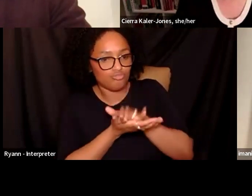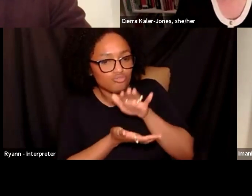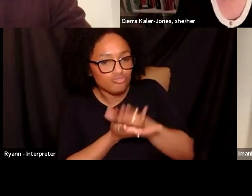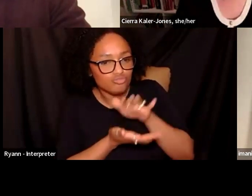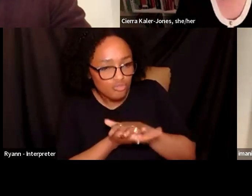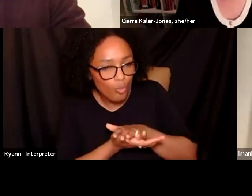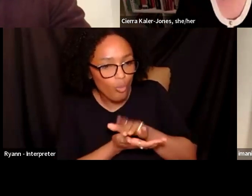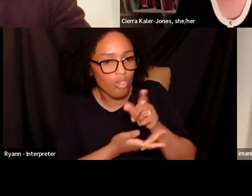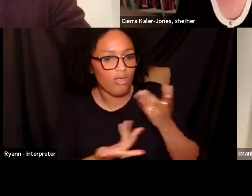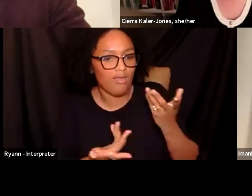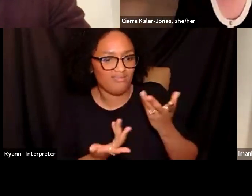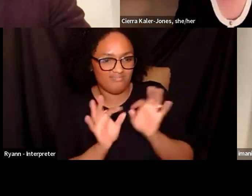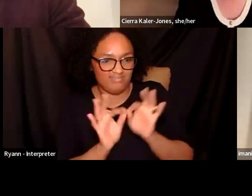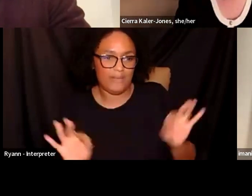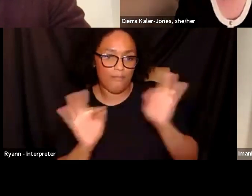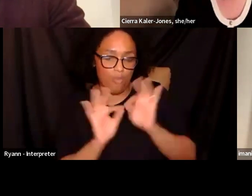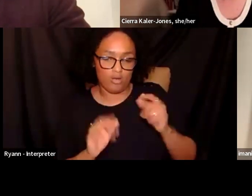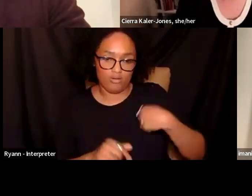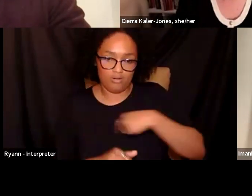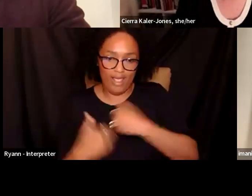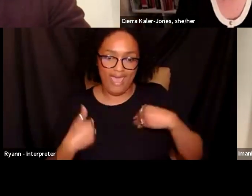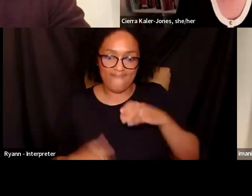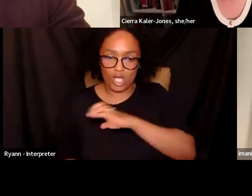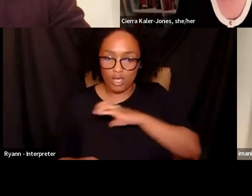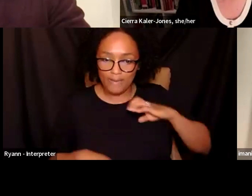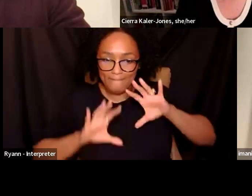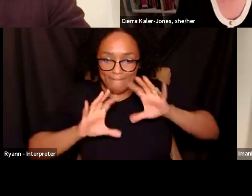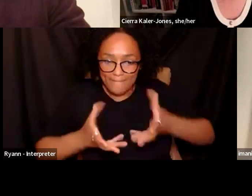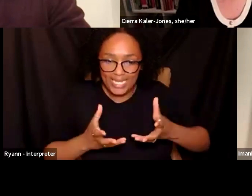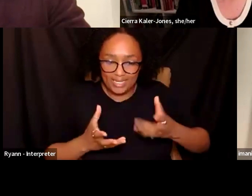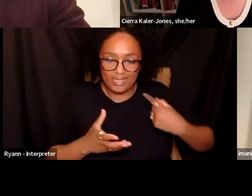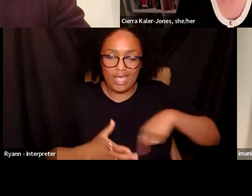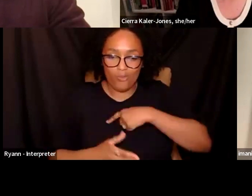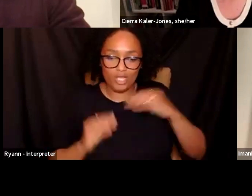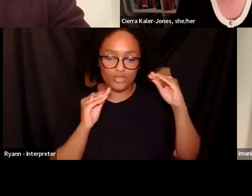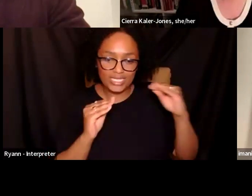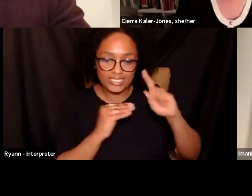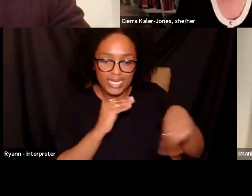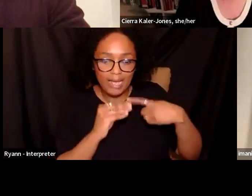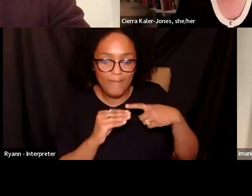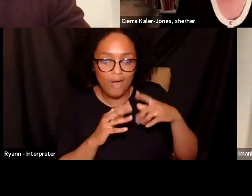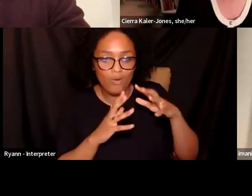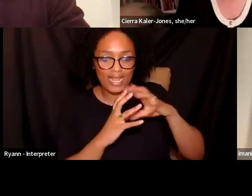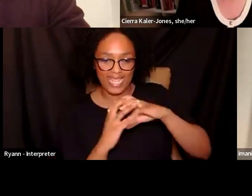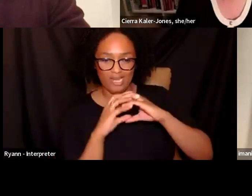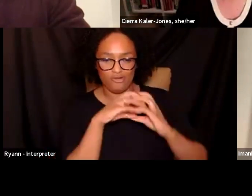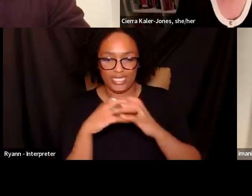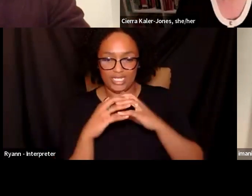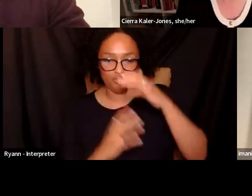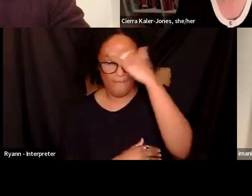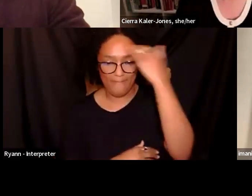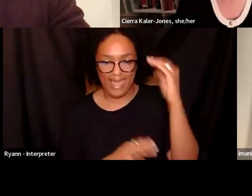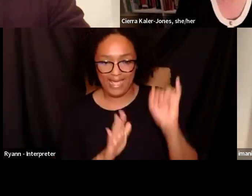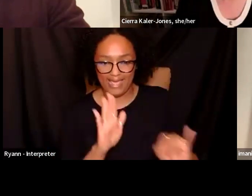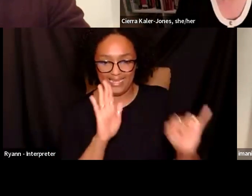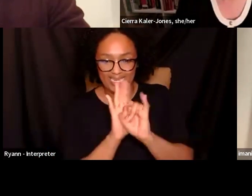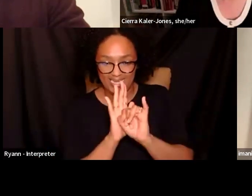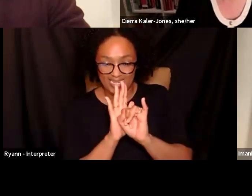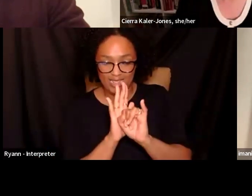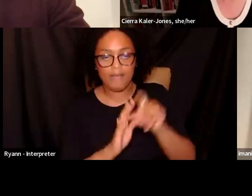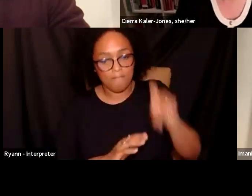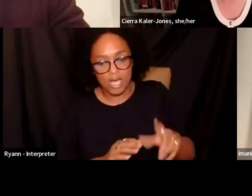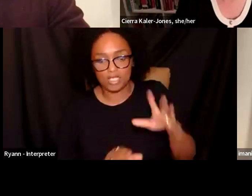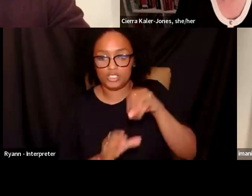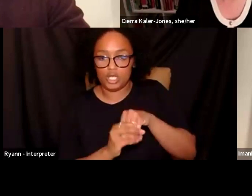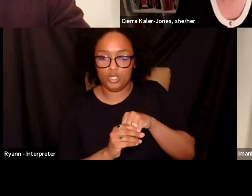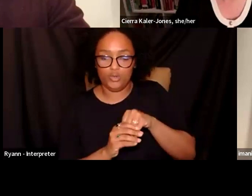of teachers teaching about intersectional Black identity without understanding Carter G. Woodson